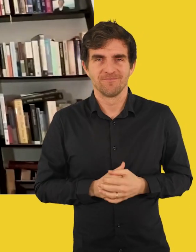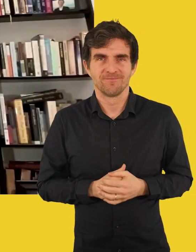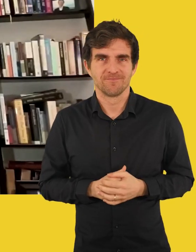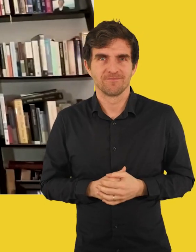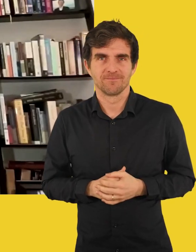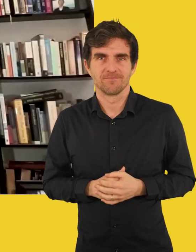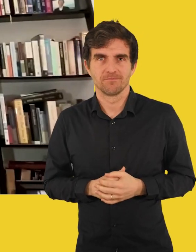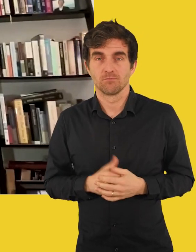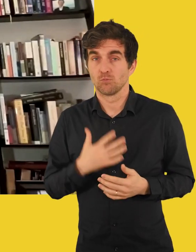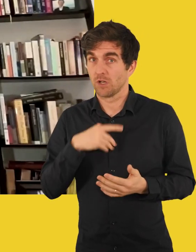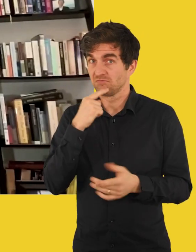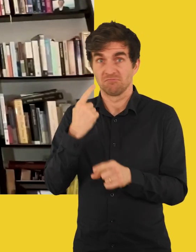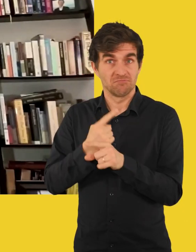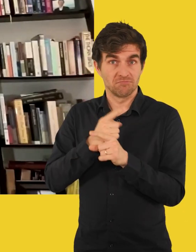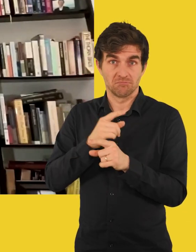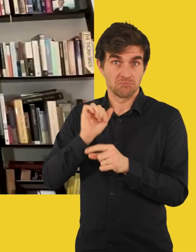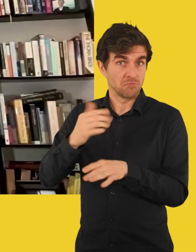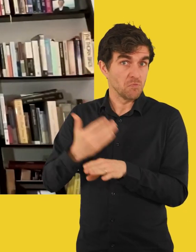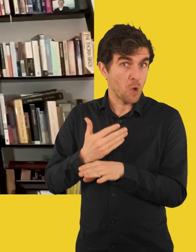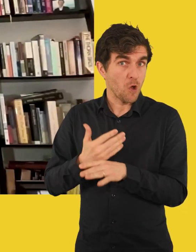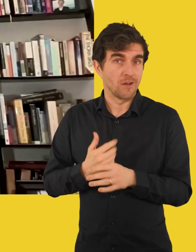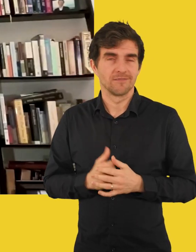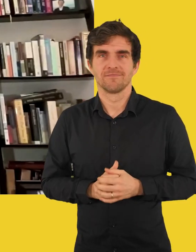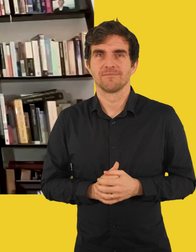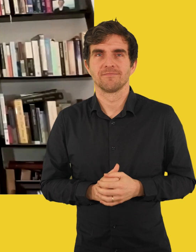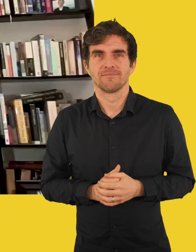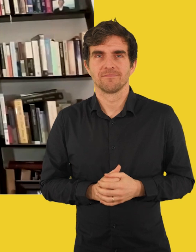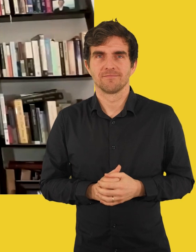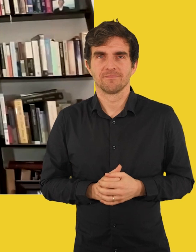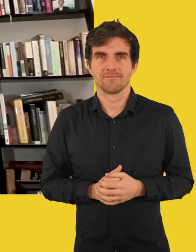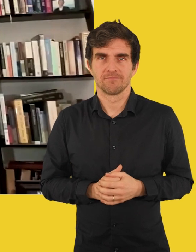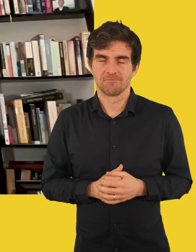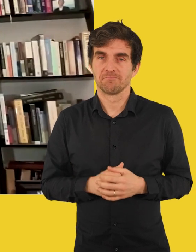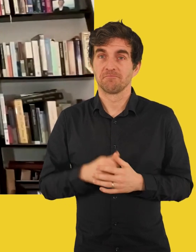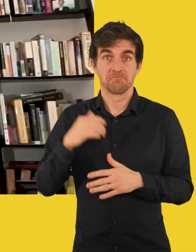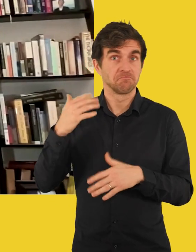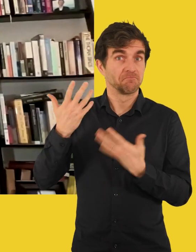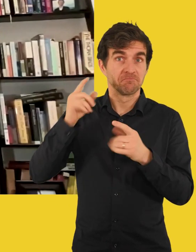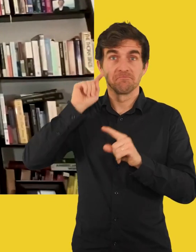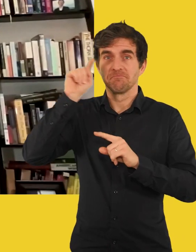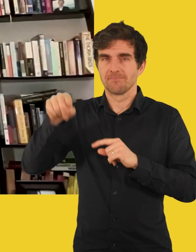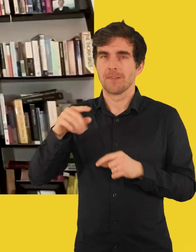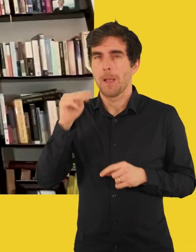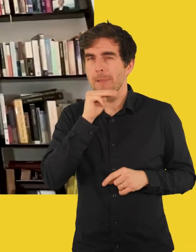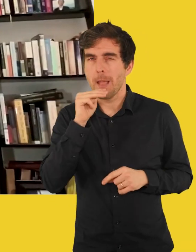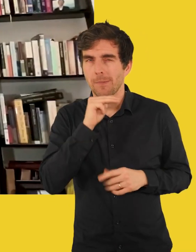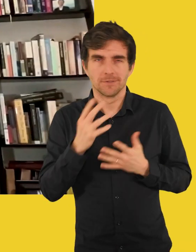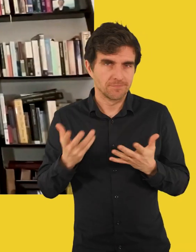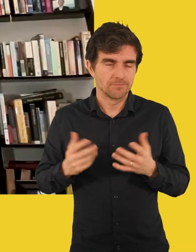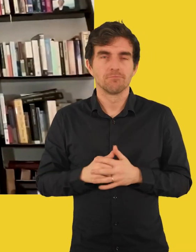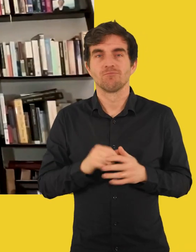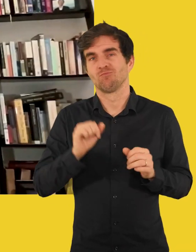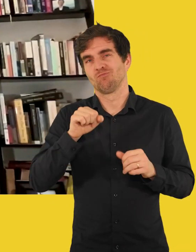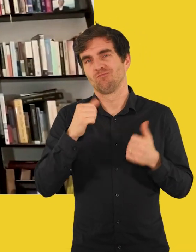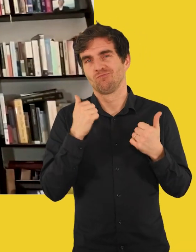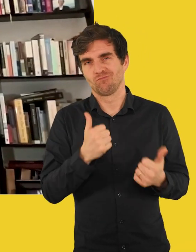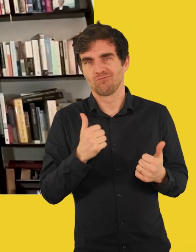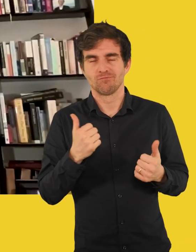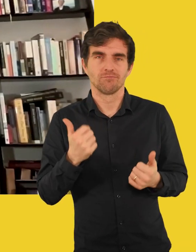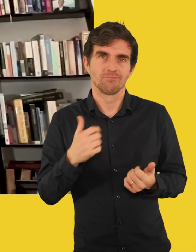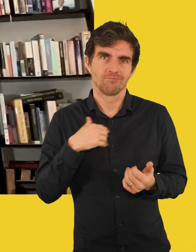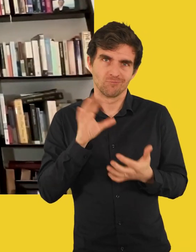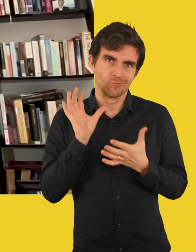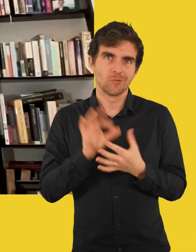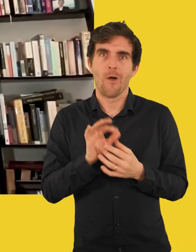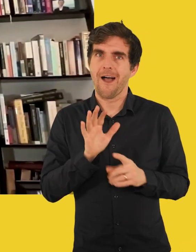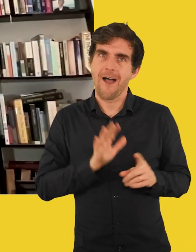And thanks so much. Do you want to share a little bit about your work you're doing in Melbourne? Yes, fantastic. Thanks so